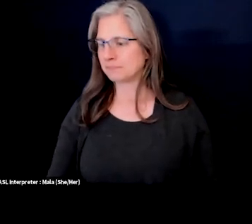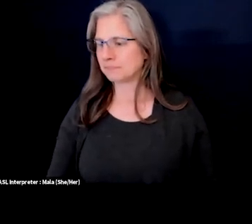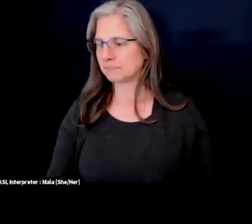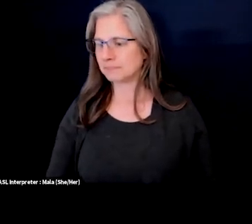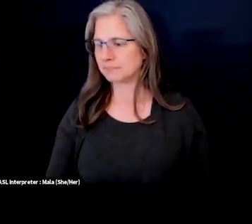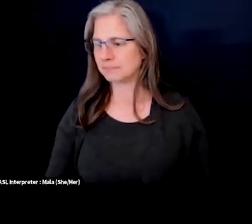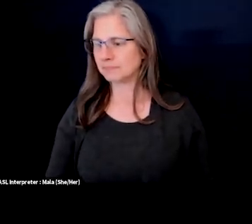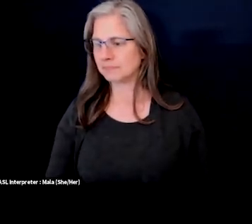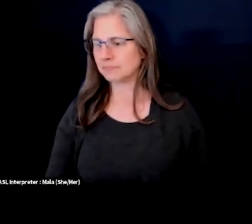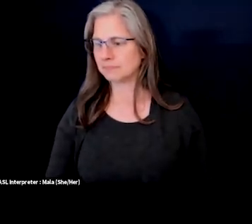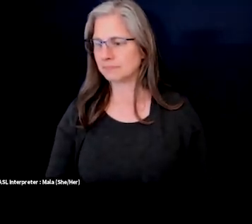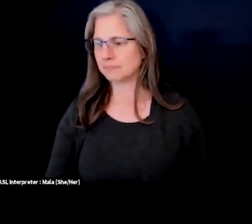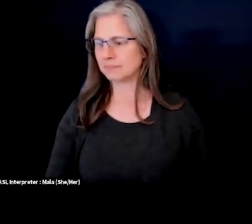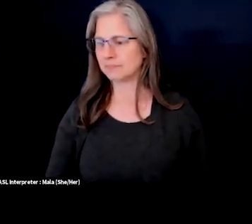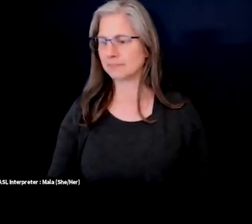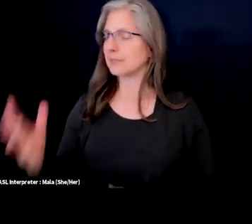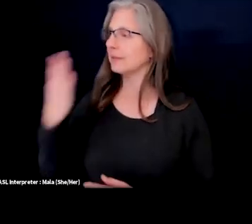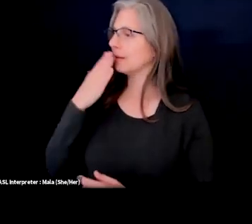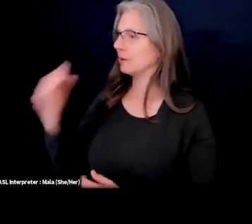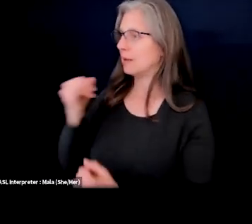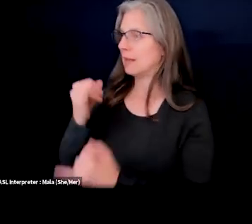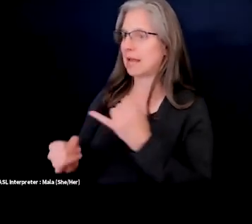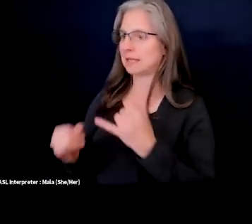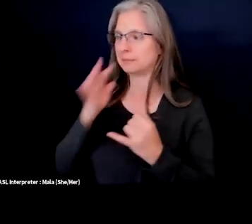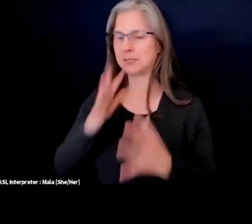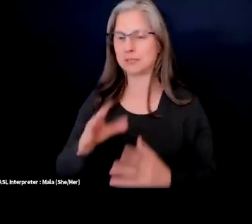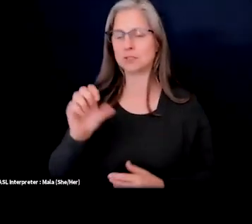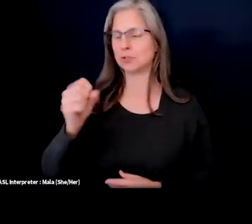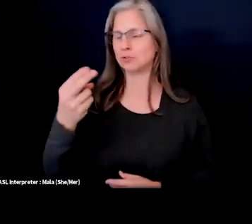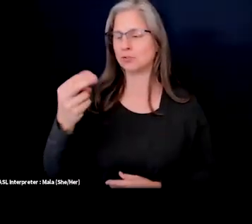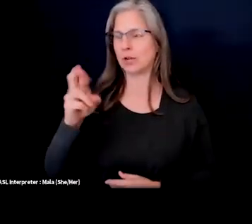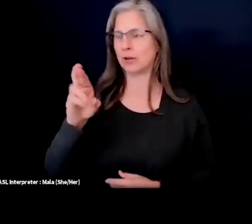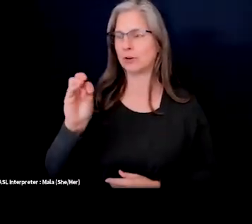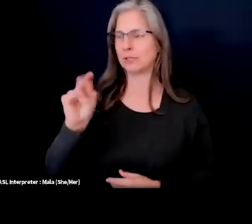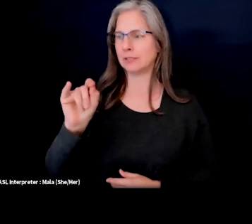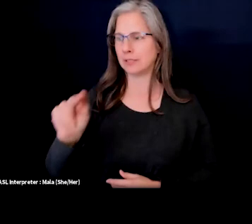Thank you. And our last speaker is Sheridan Rosenberg.